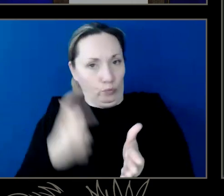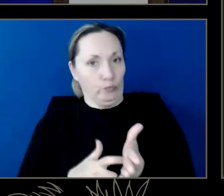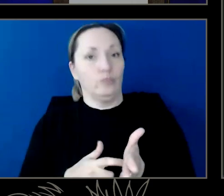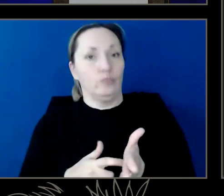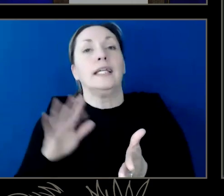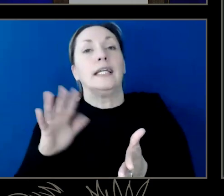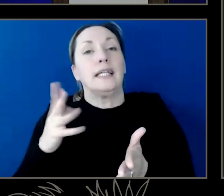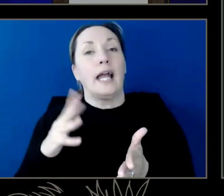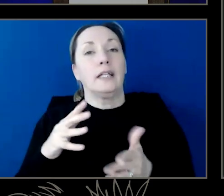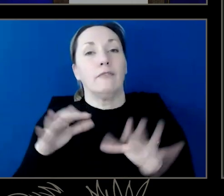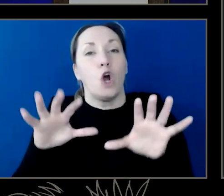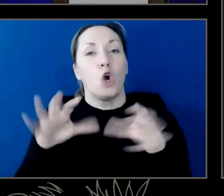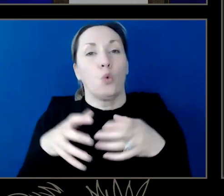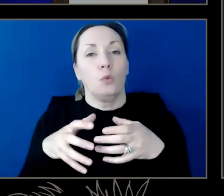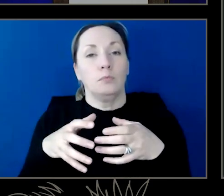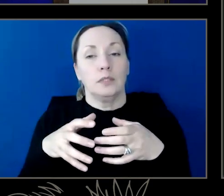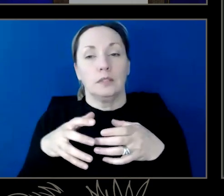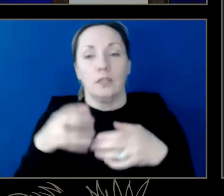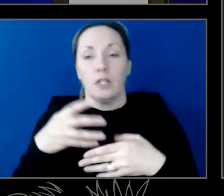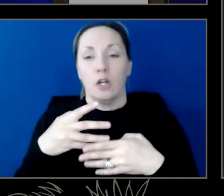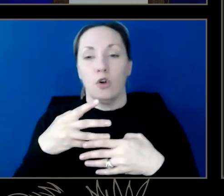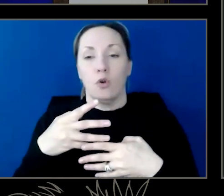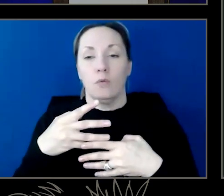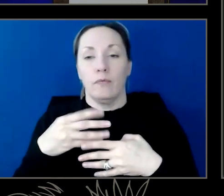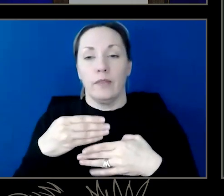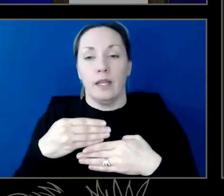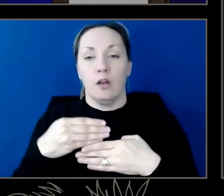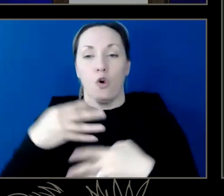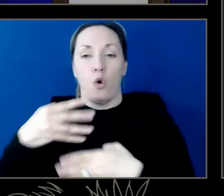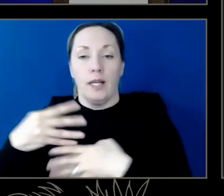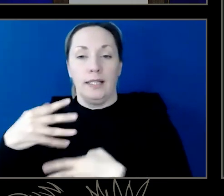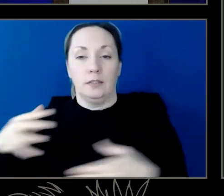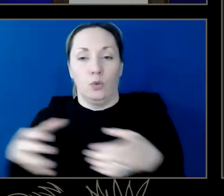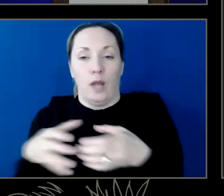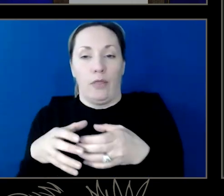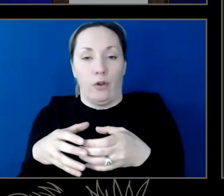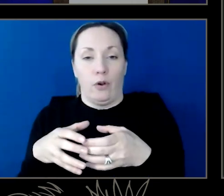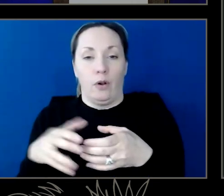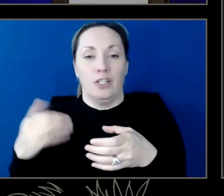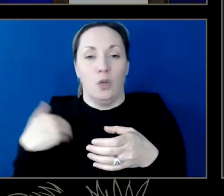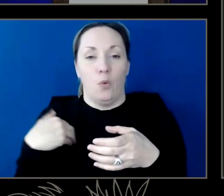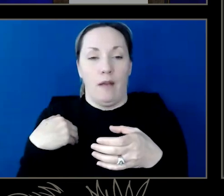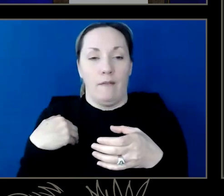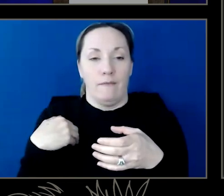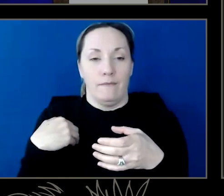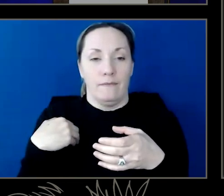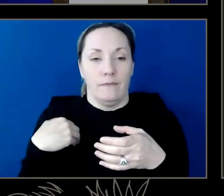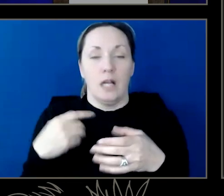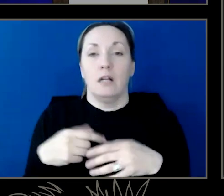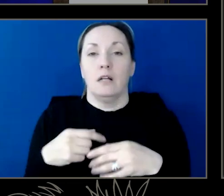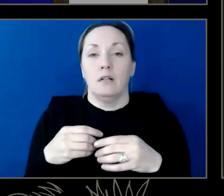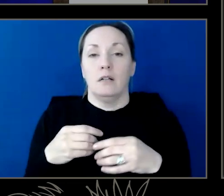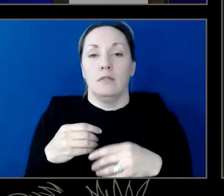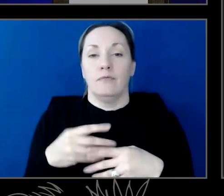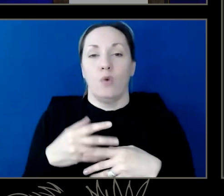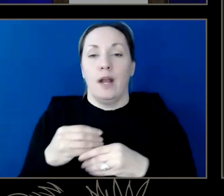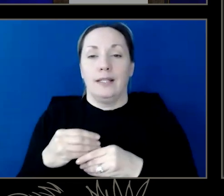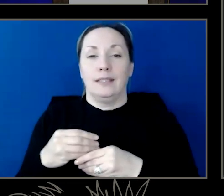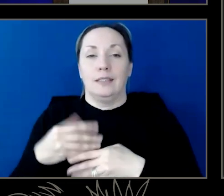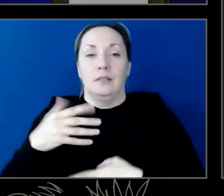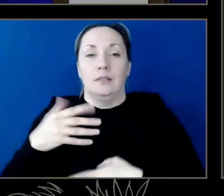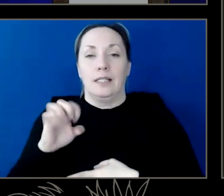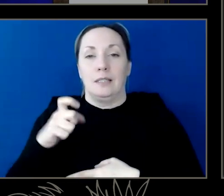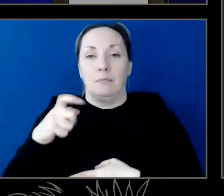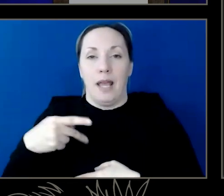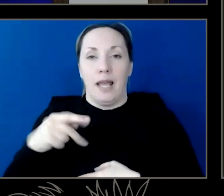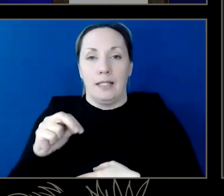kind of groups your accordions together. So here you already have your focused and expanded set to true. But